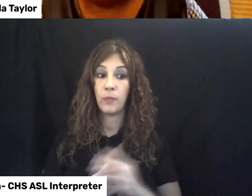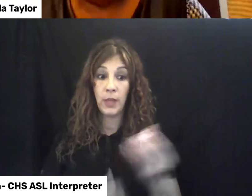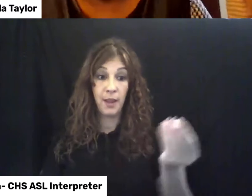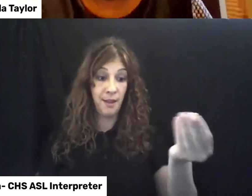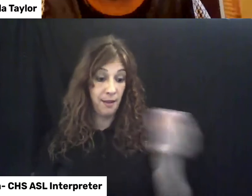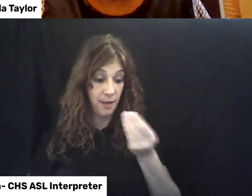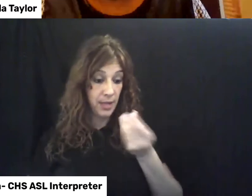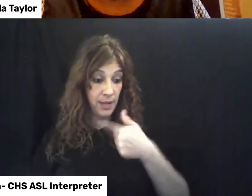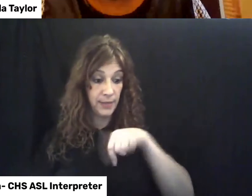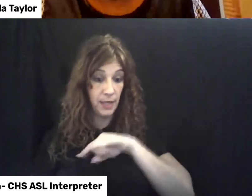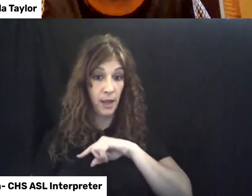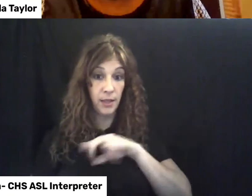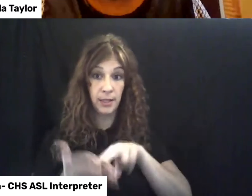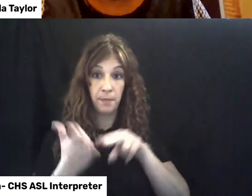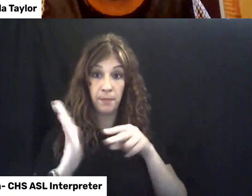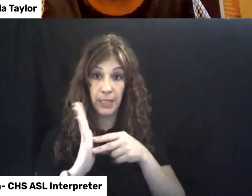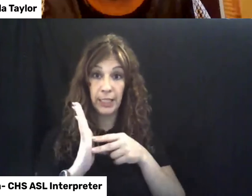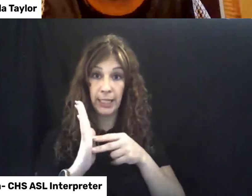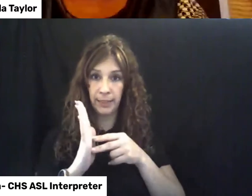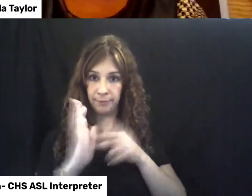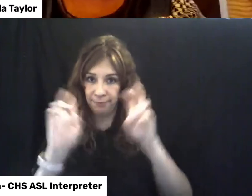it gives us, meaning us, Chicago,